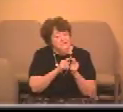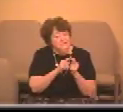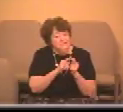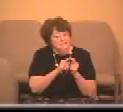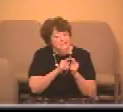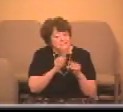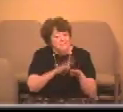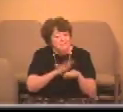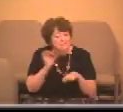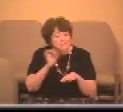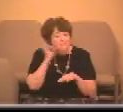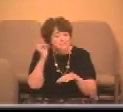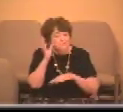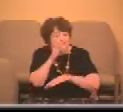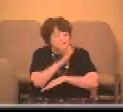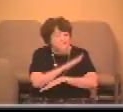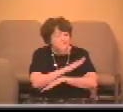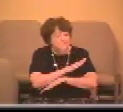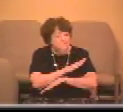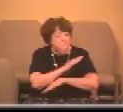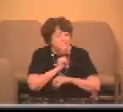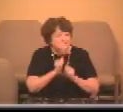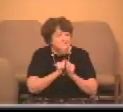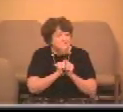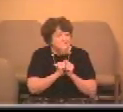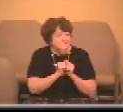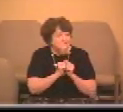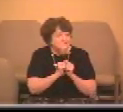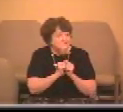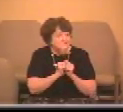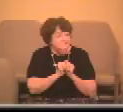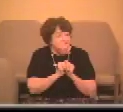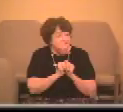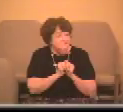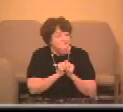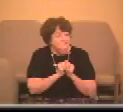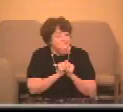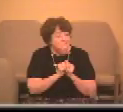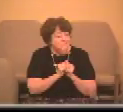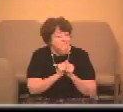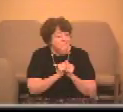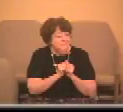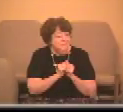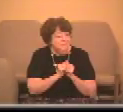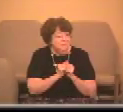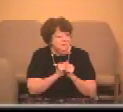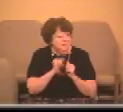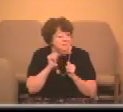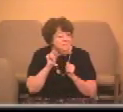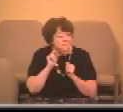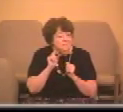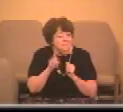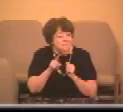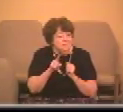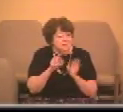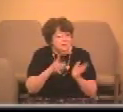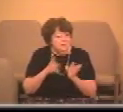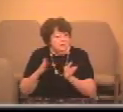Friday afternoons, they've been taking off their professional hats and putting on the hat of getting